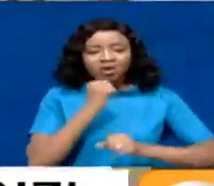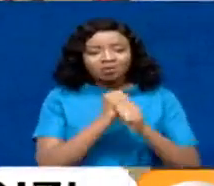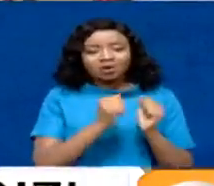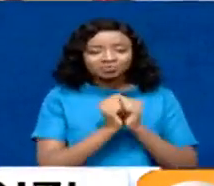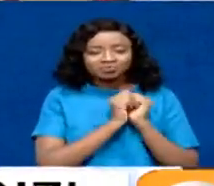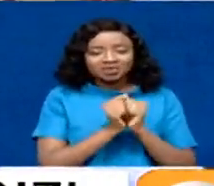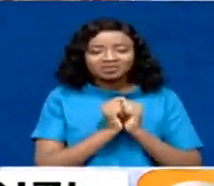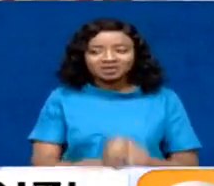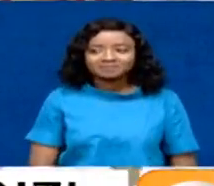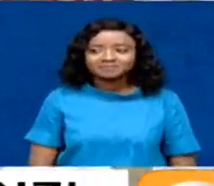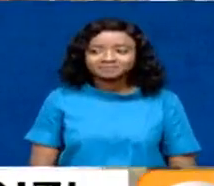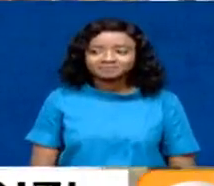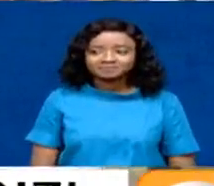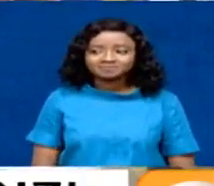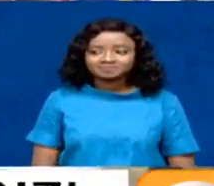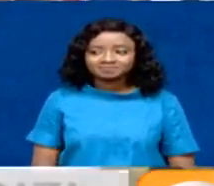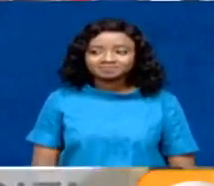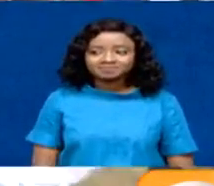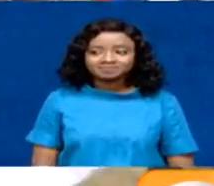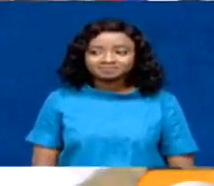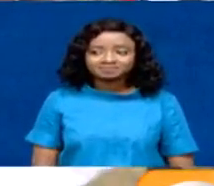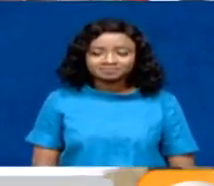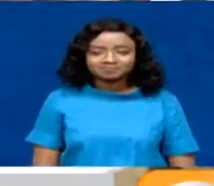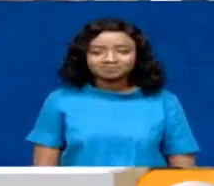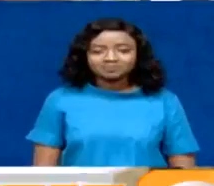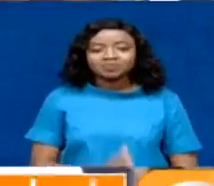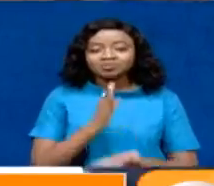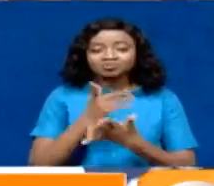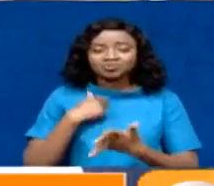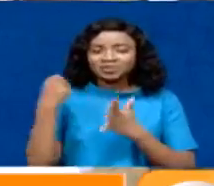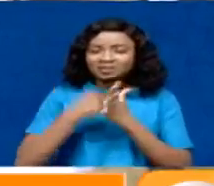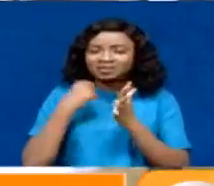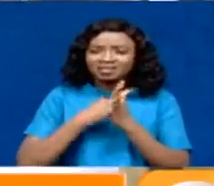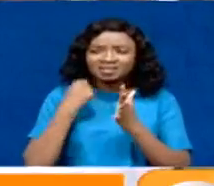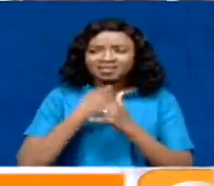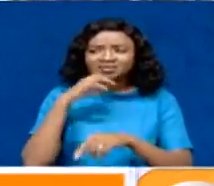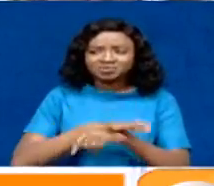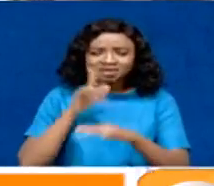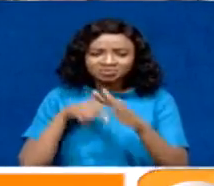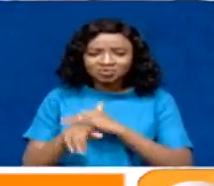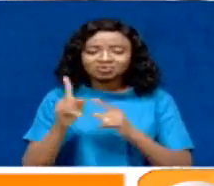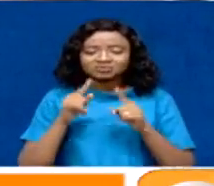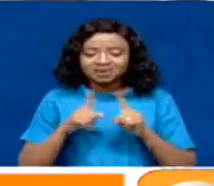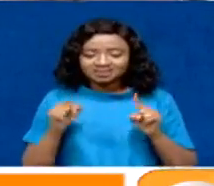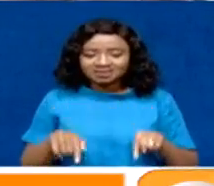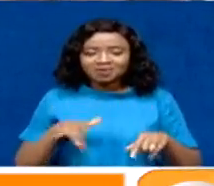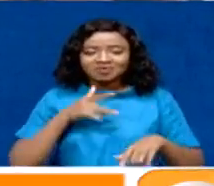get the equalizer. That we got 2 goals today. We've been struggling to get goals, but I'm happy. I'm happy that you